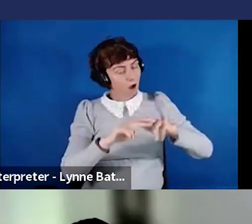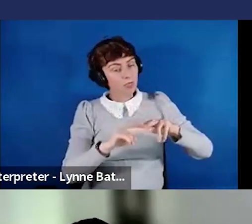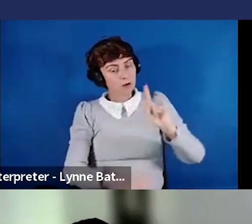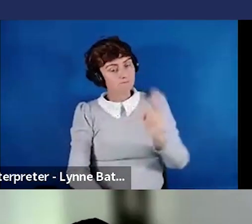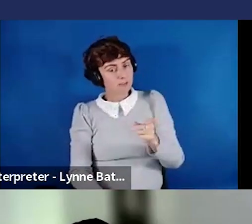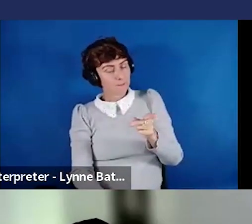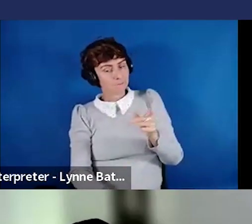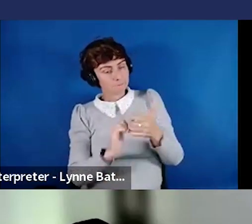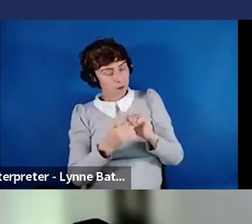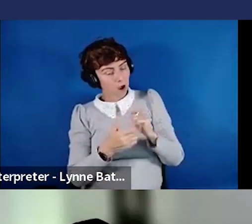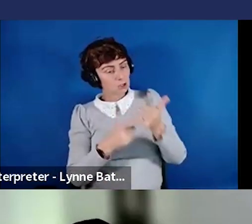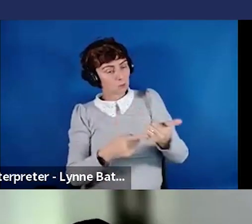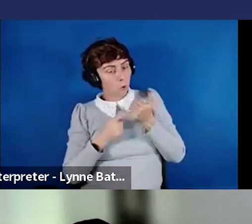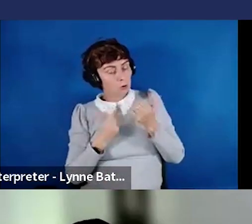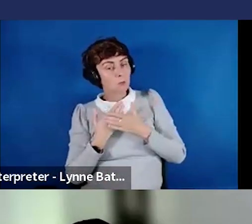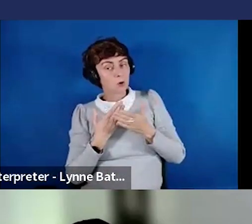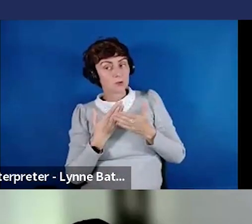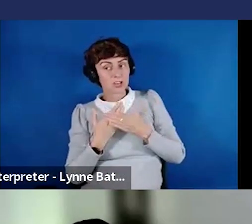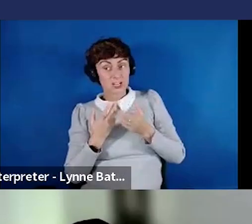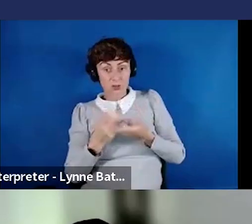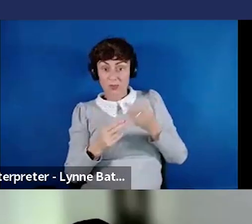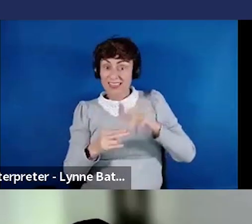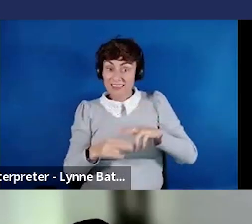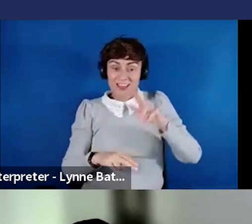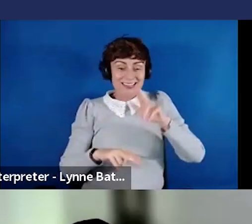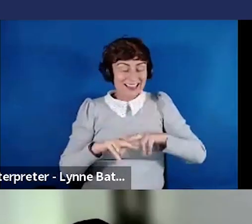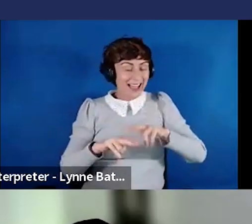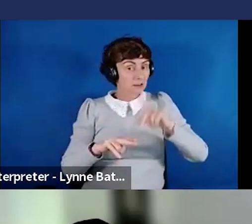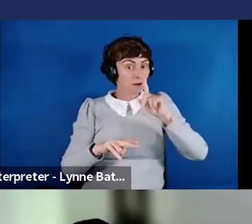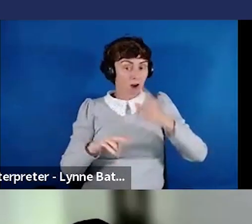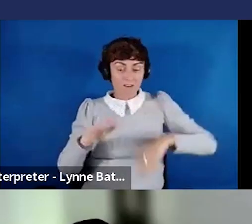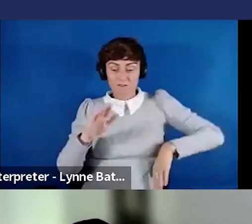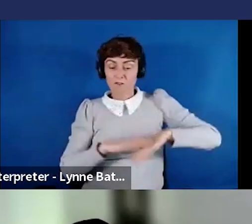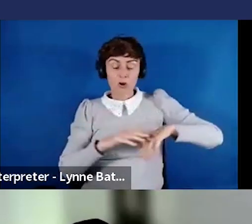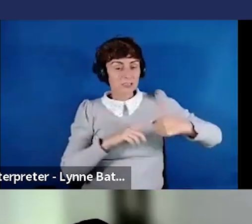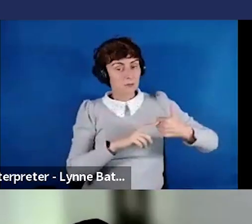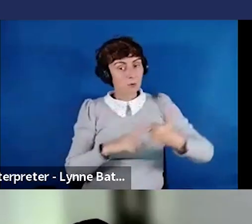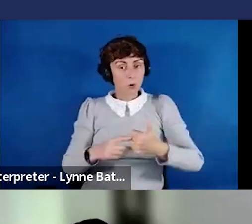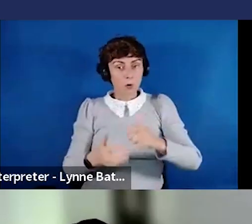supported, then they're not fulfilling their potential as the full support that mum needs.